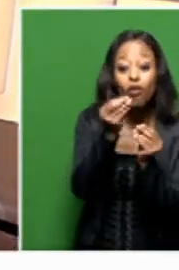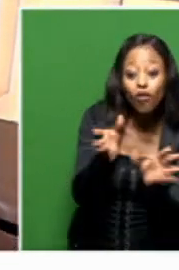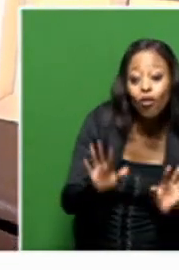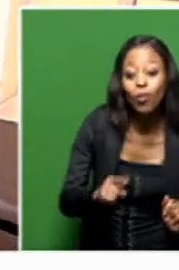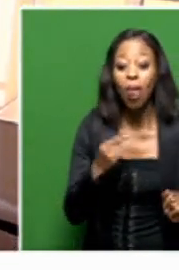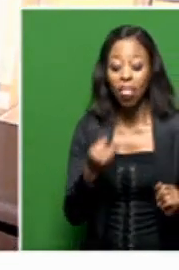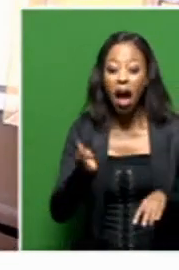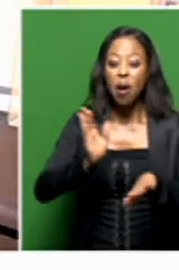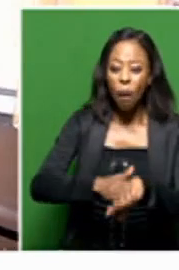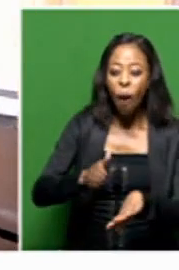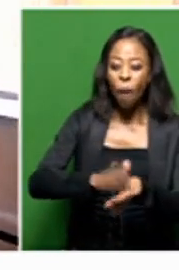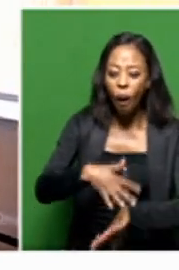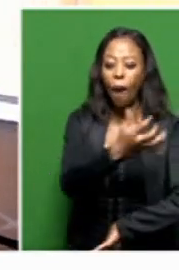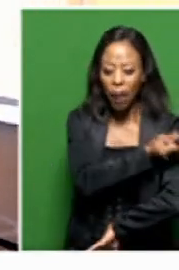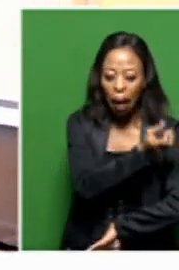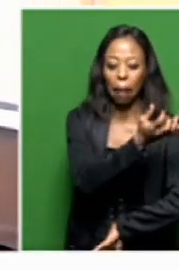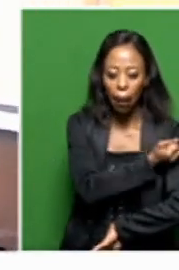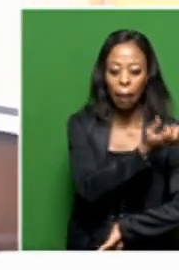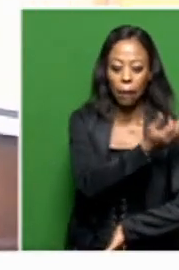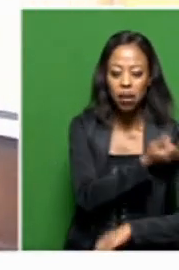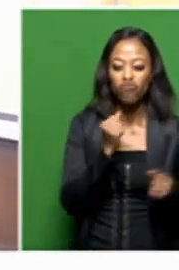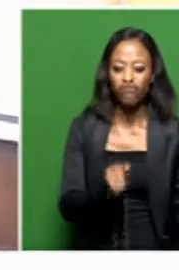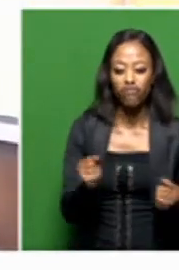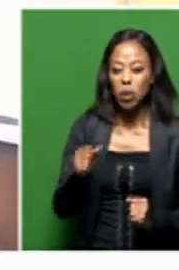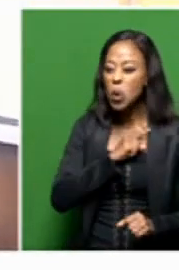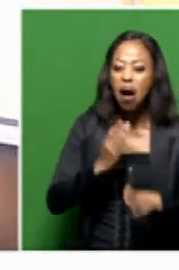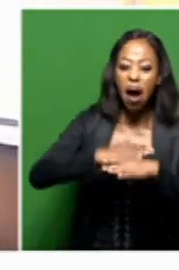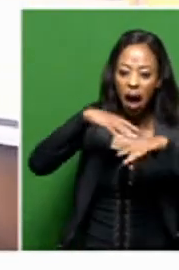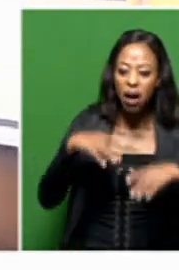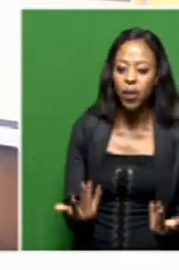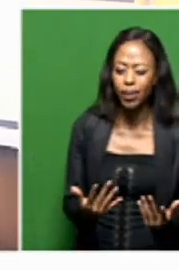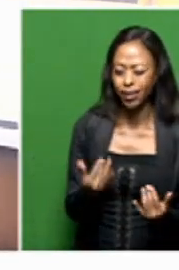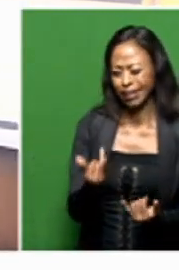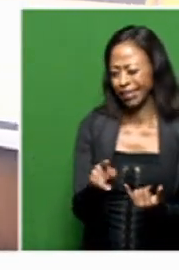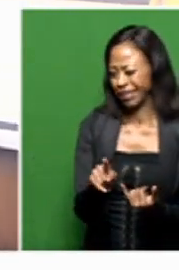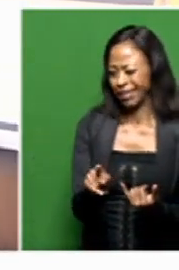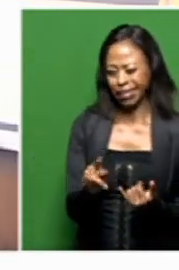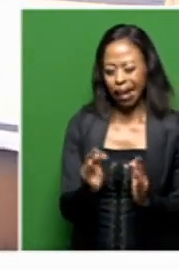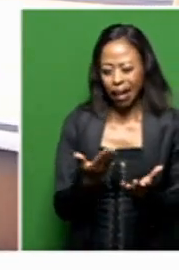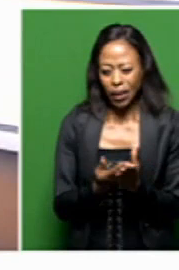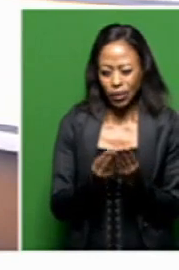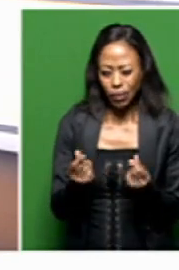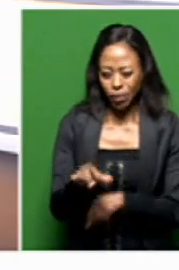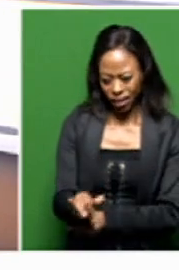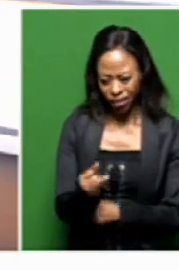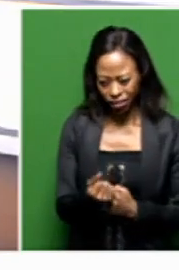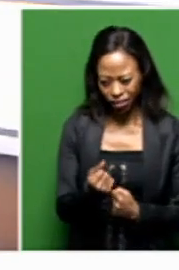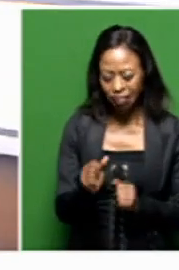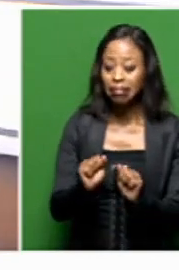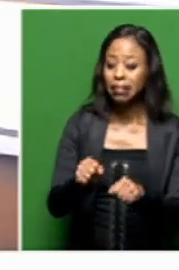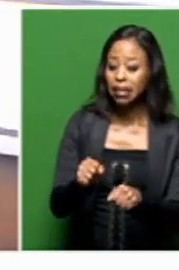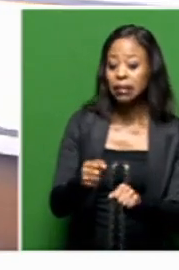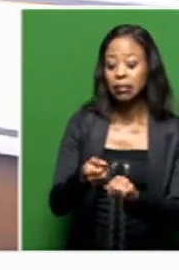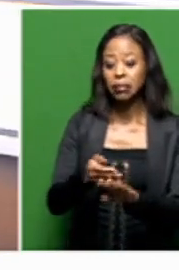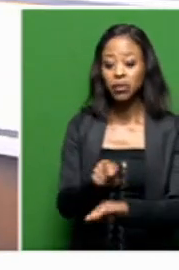to keep getting these shots because it's not effective. So let's talk about that. And you did touch on it. But